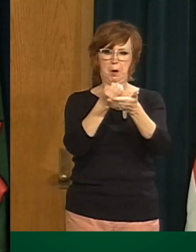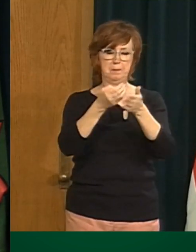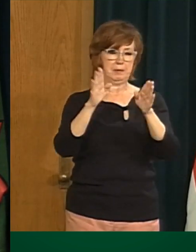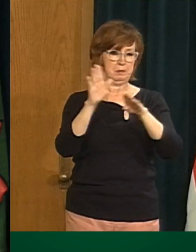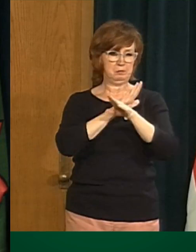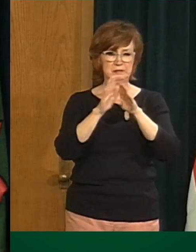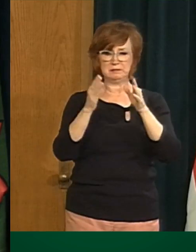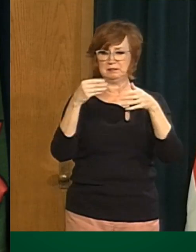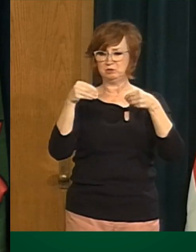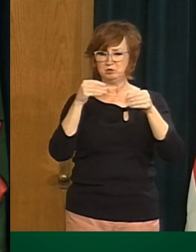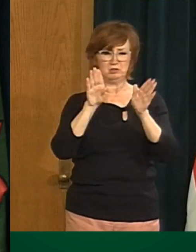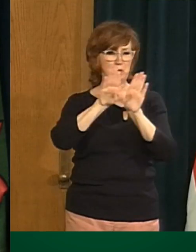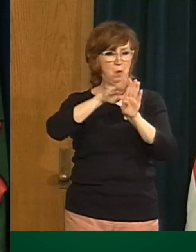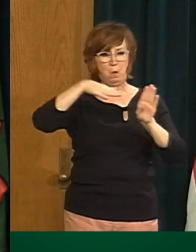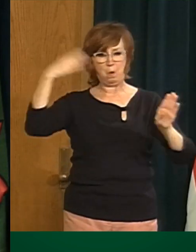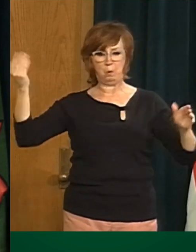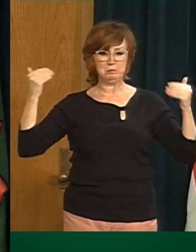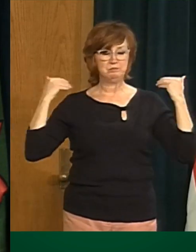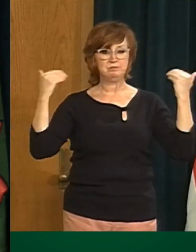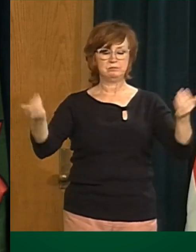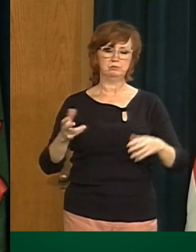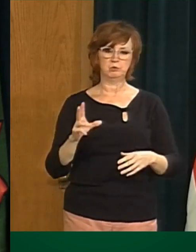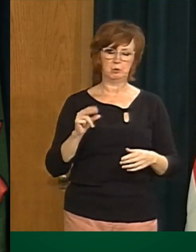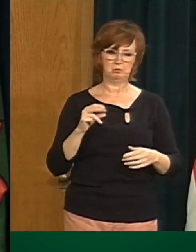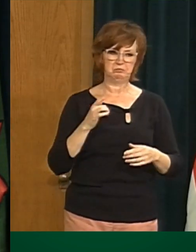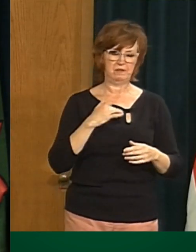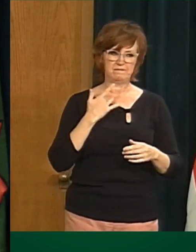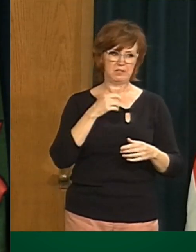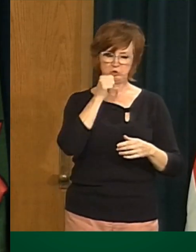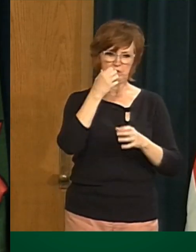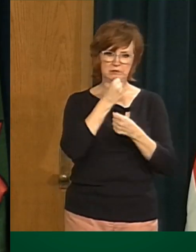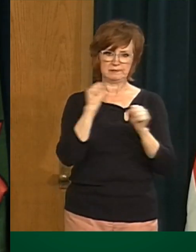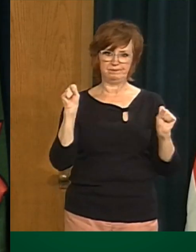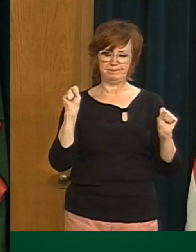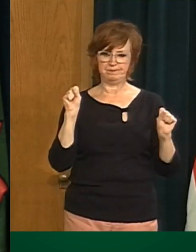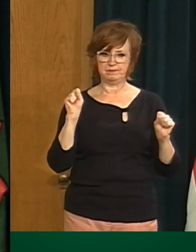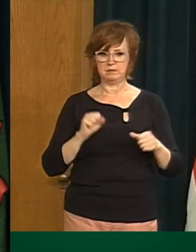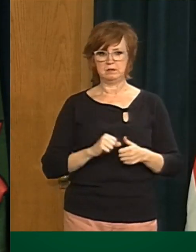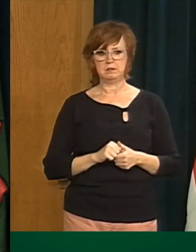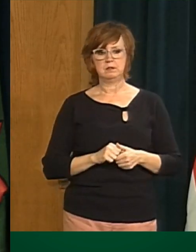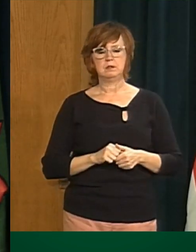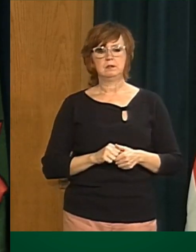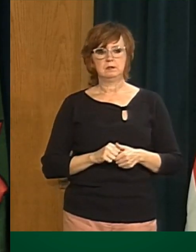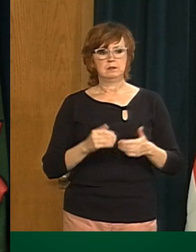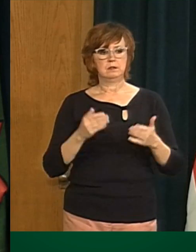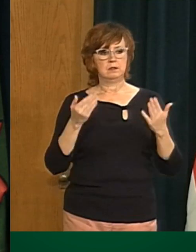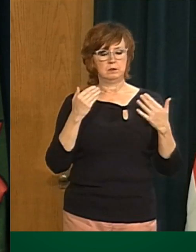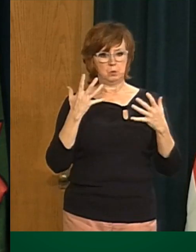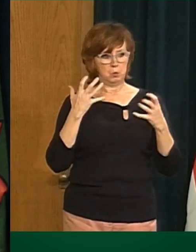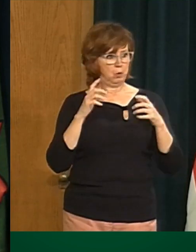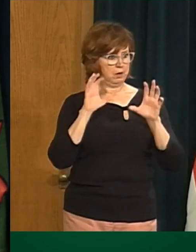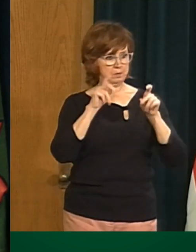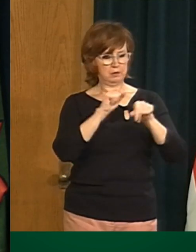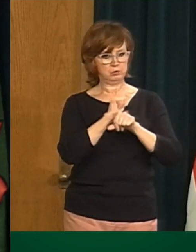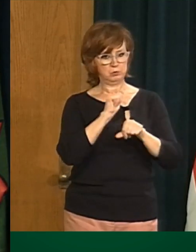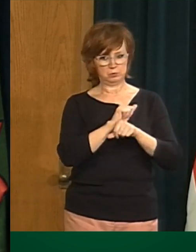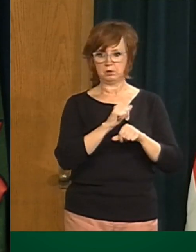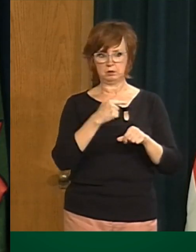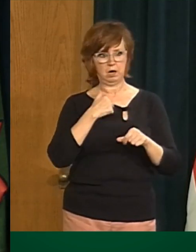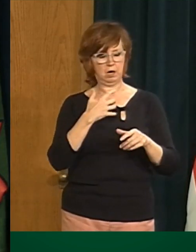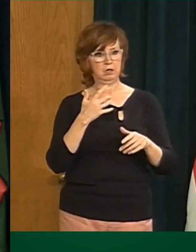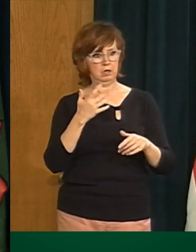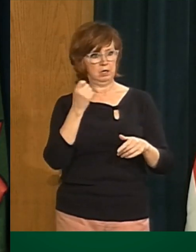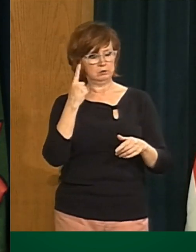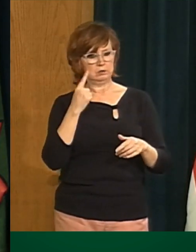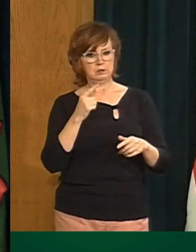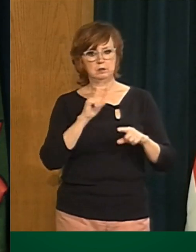the opportunity to get back to our jobs and to our places of employment. There is a new normal coming. It is not what was here 8 weeks ago. It is